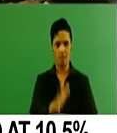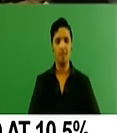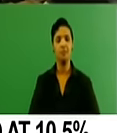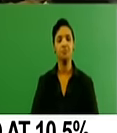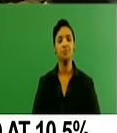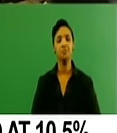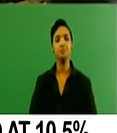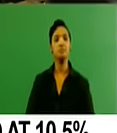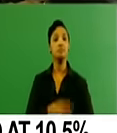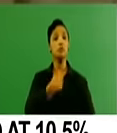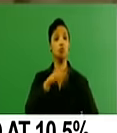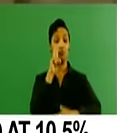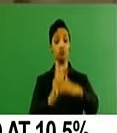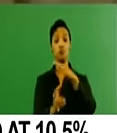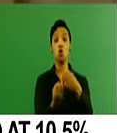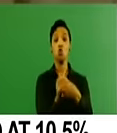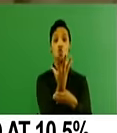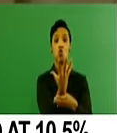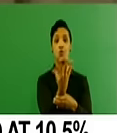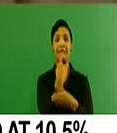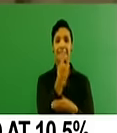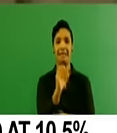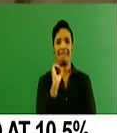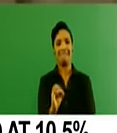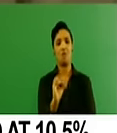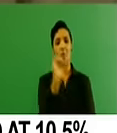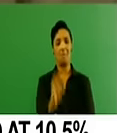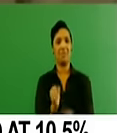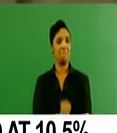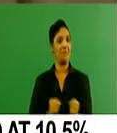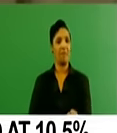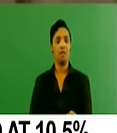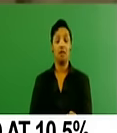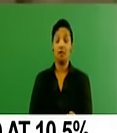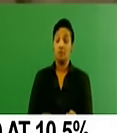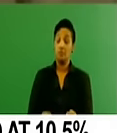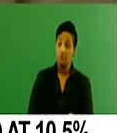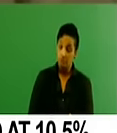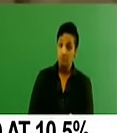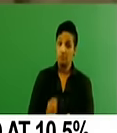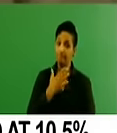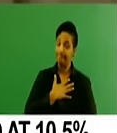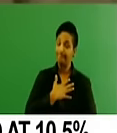Growth at 0%, yeah. It is a significant